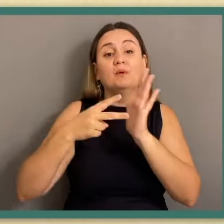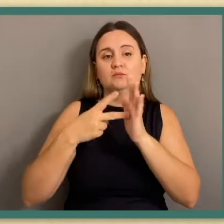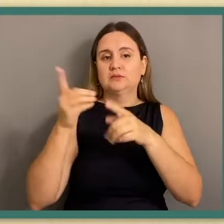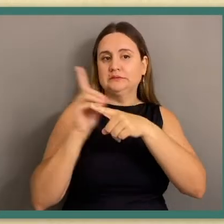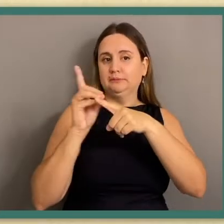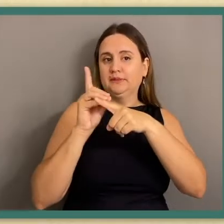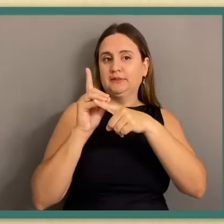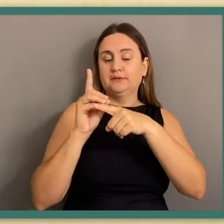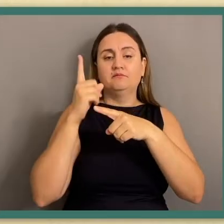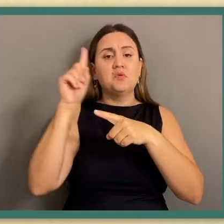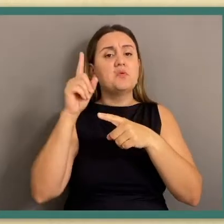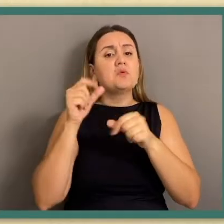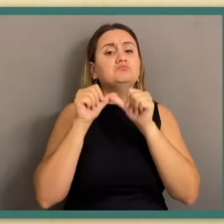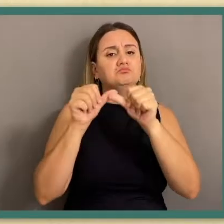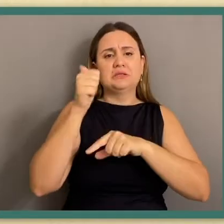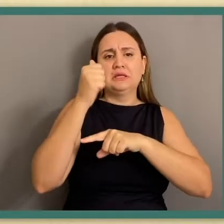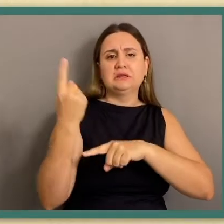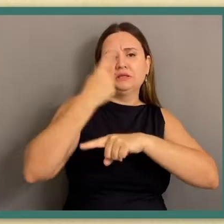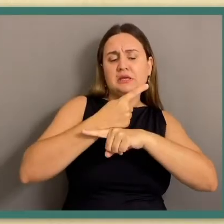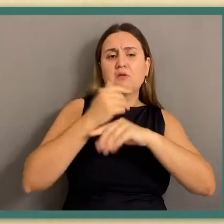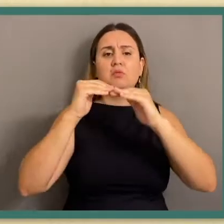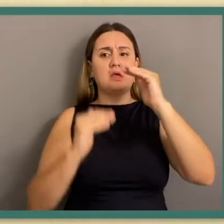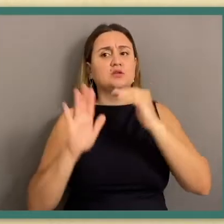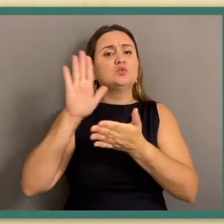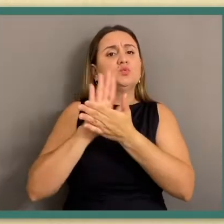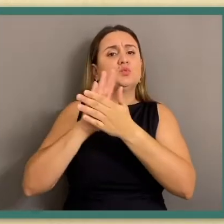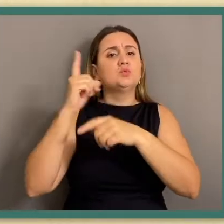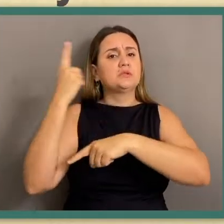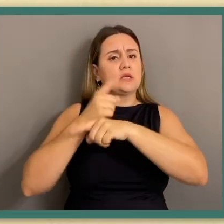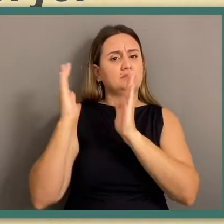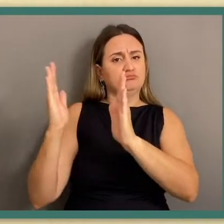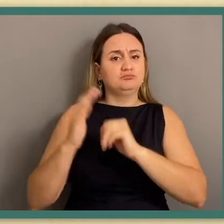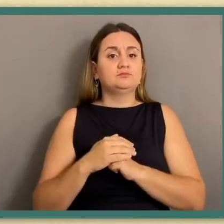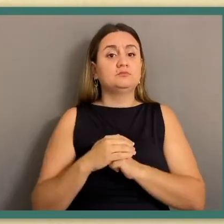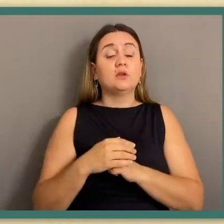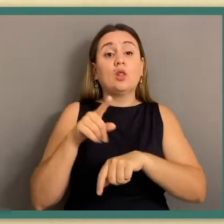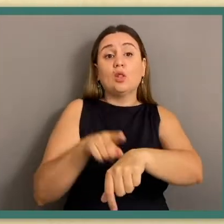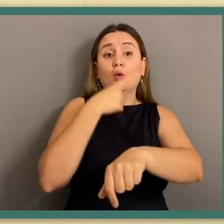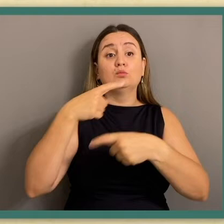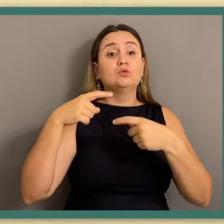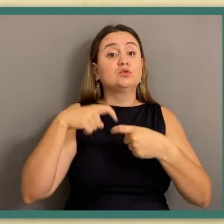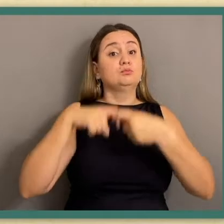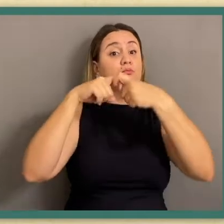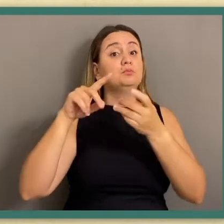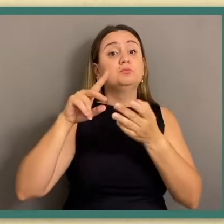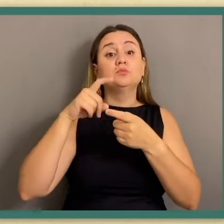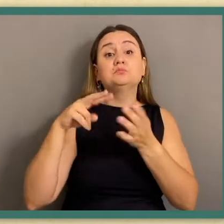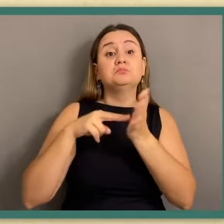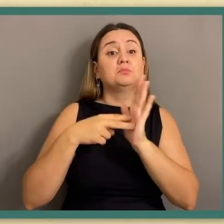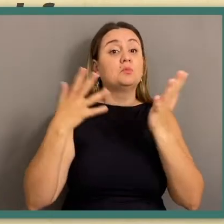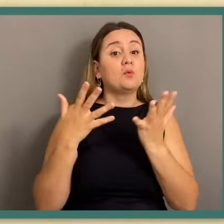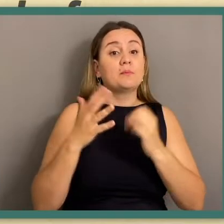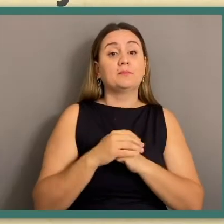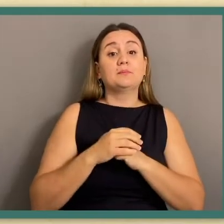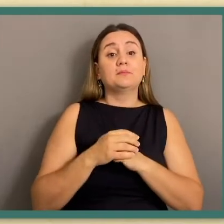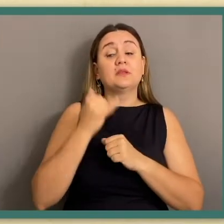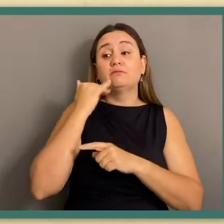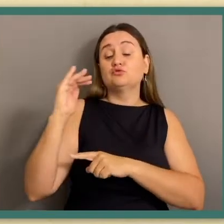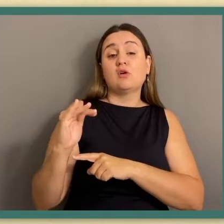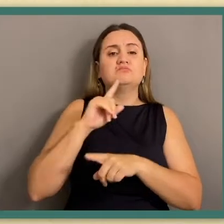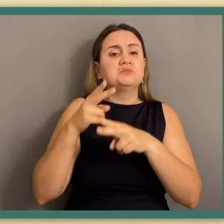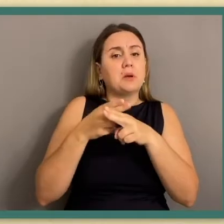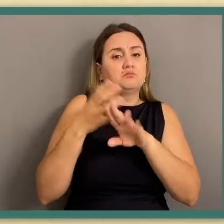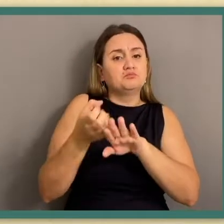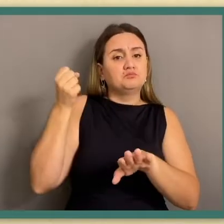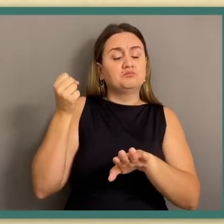for disciplinary purposes for a period of 10 or fewer school days. Long-term suspension: instances in which a child